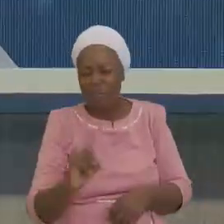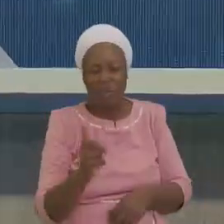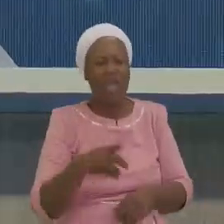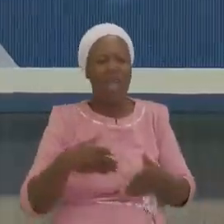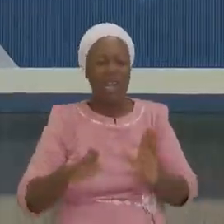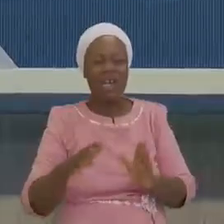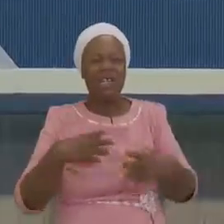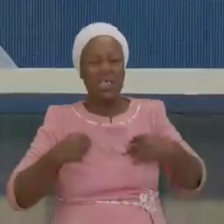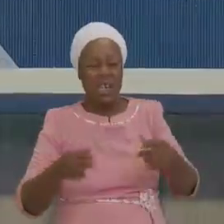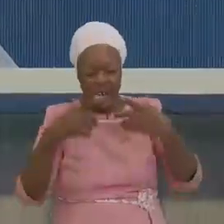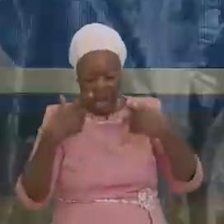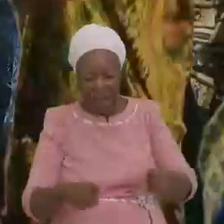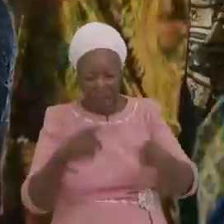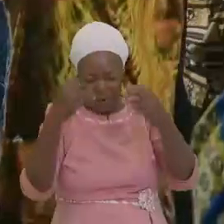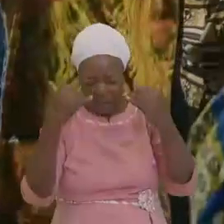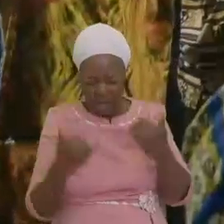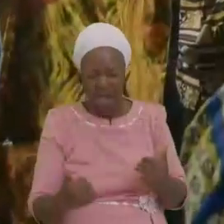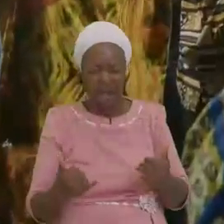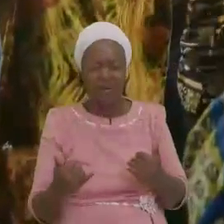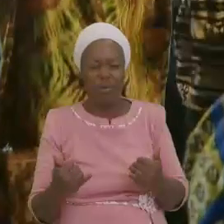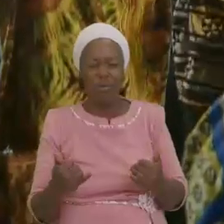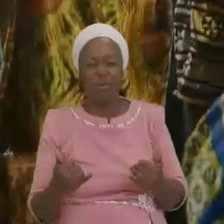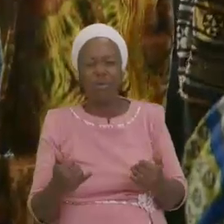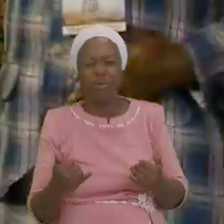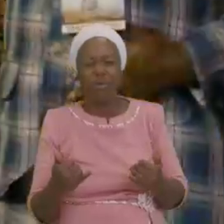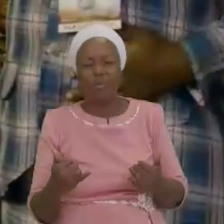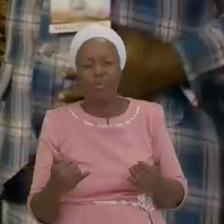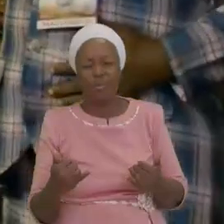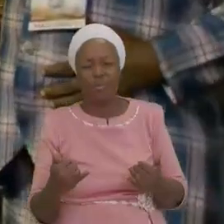take place right now.